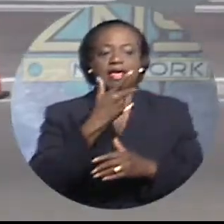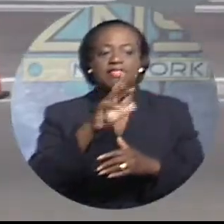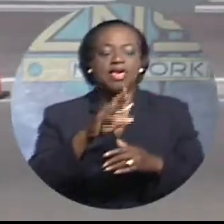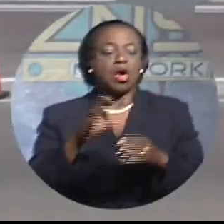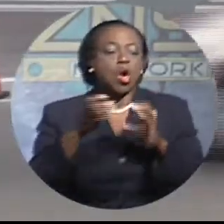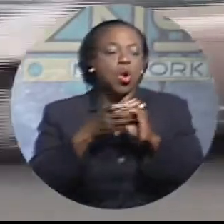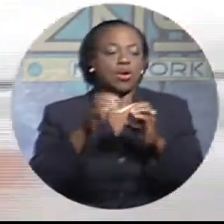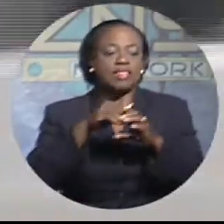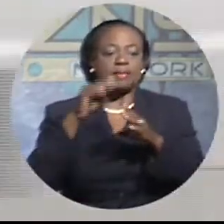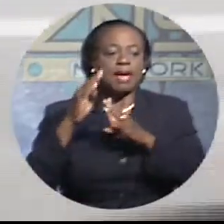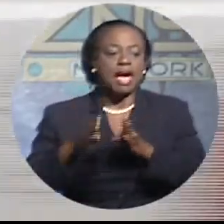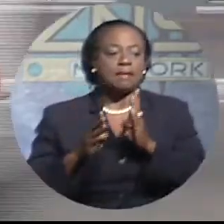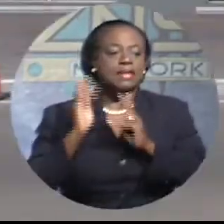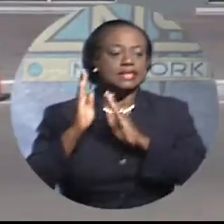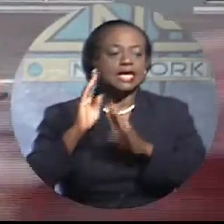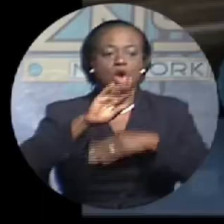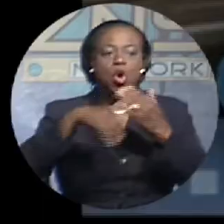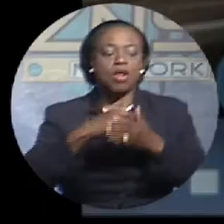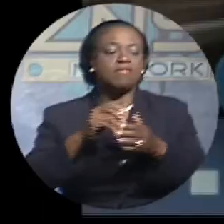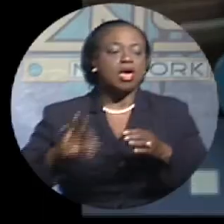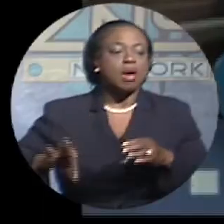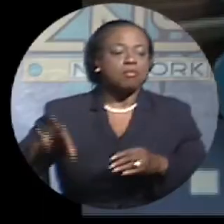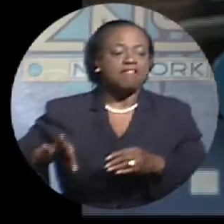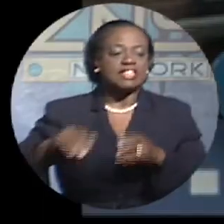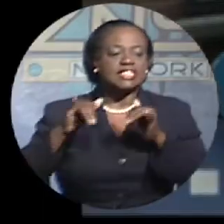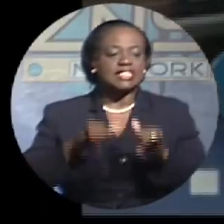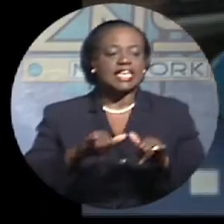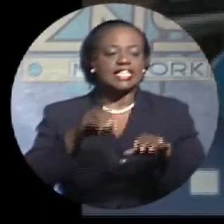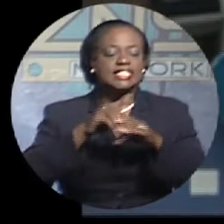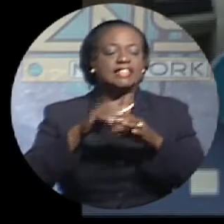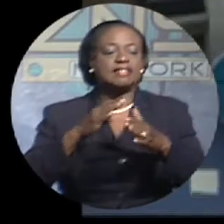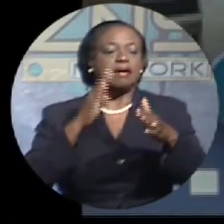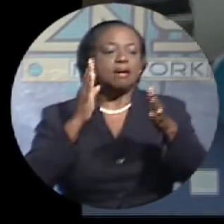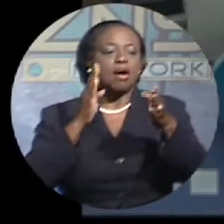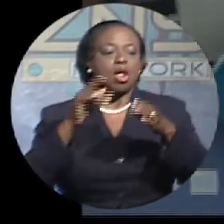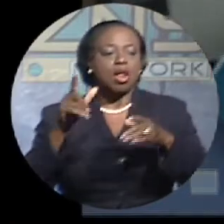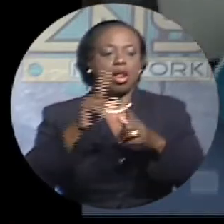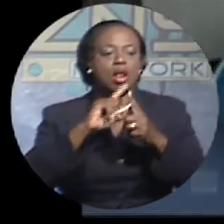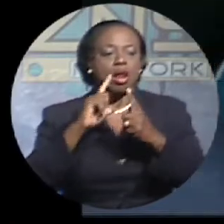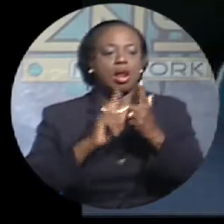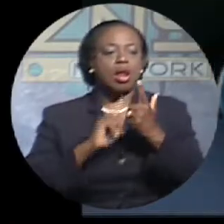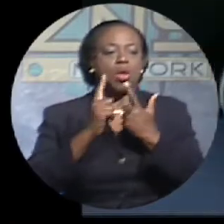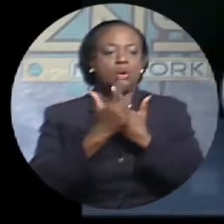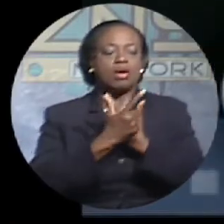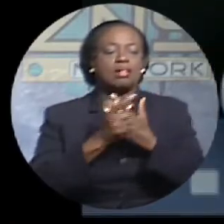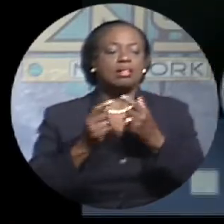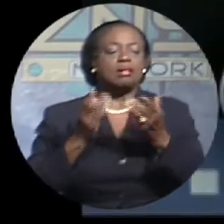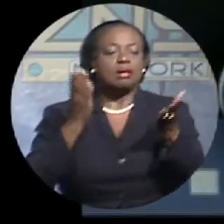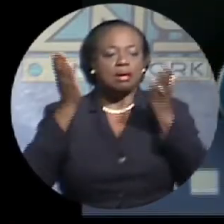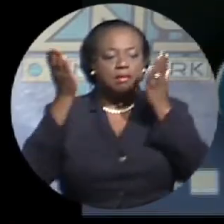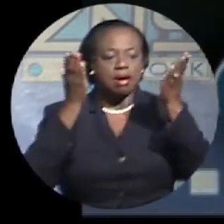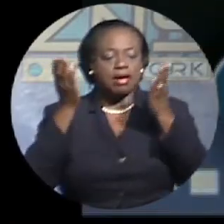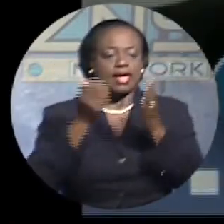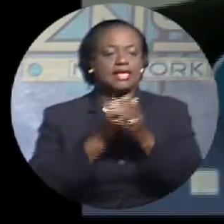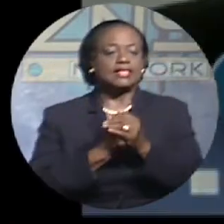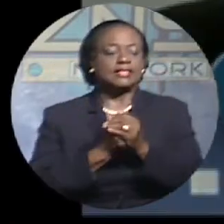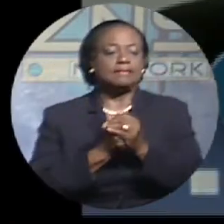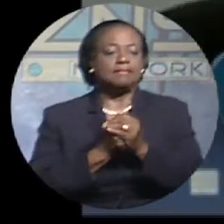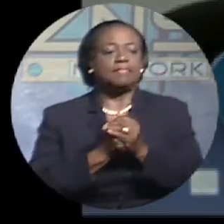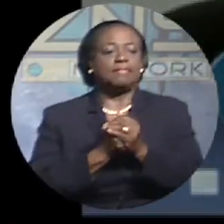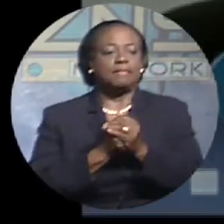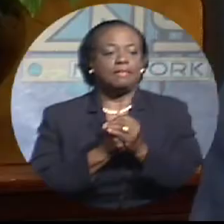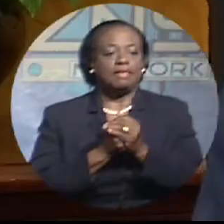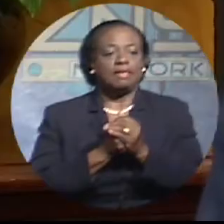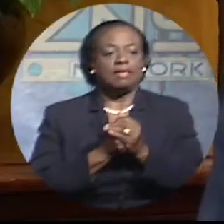their profits remain in the local market. If we decide to restructure, we move staff from one end of the island to the other, so those